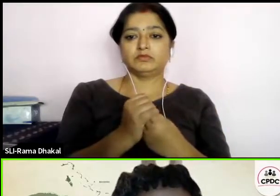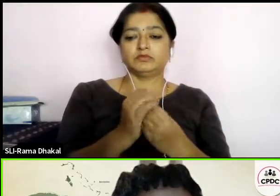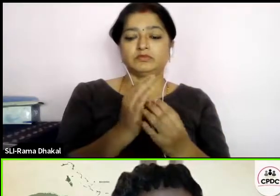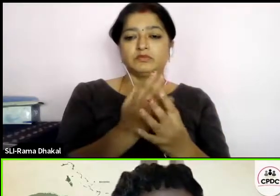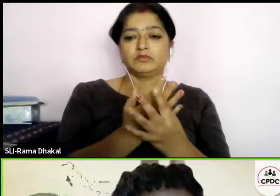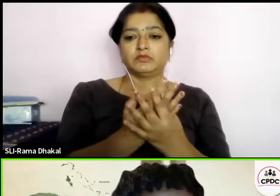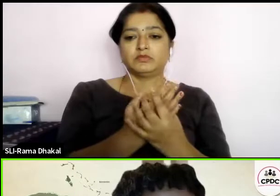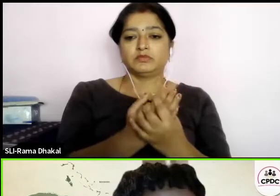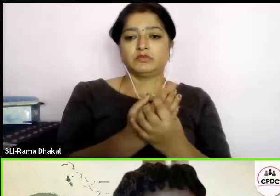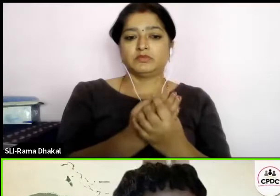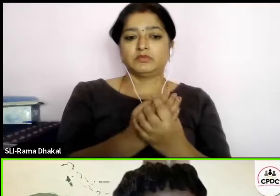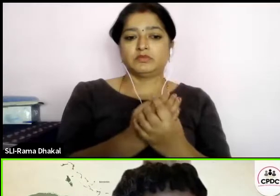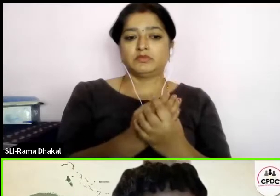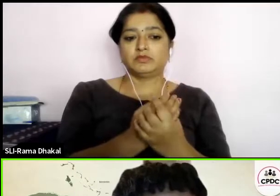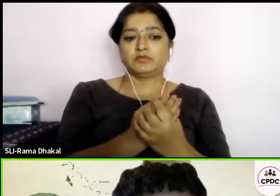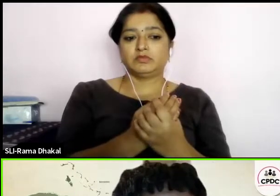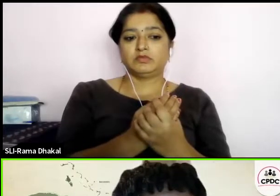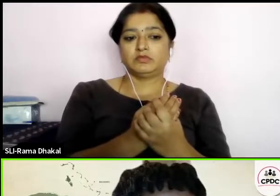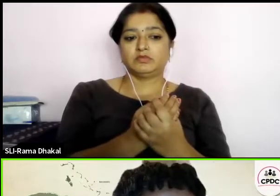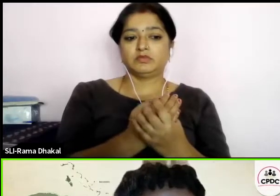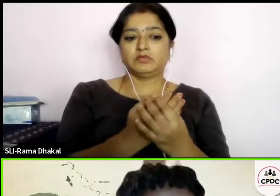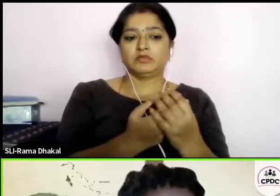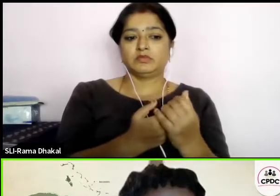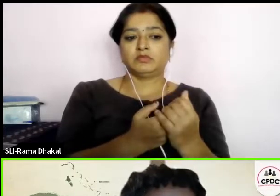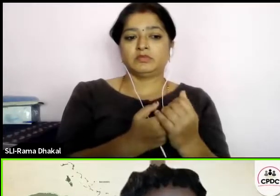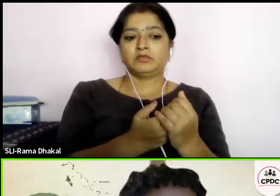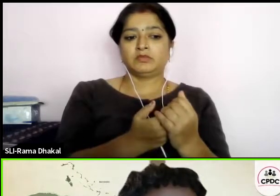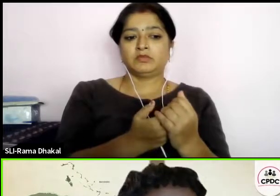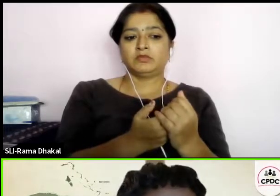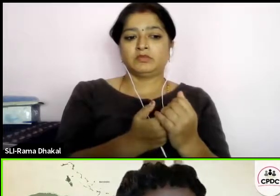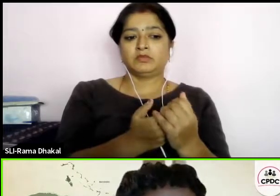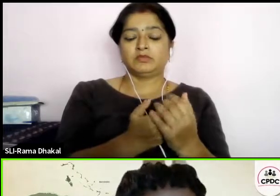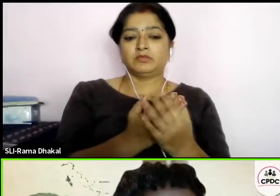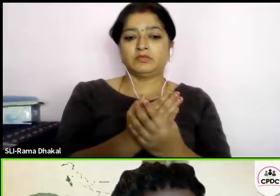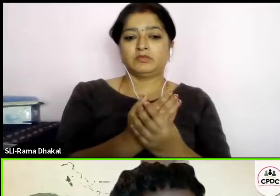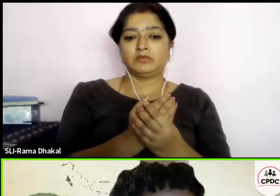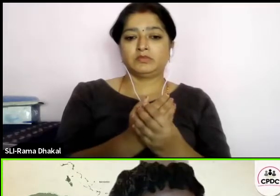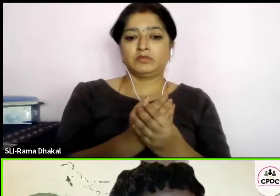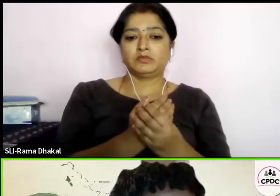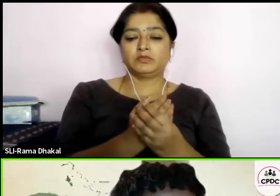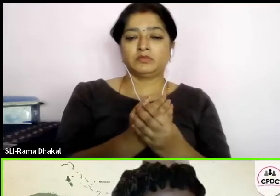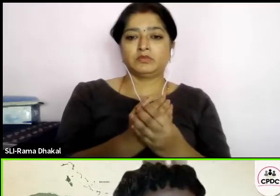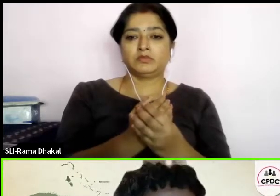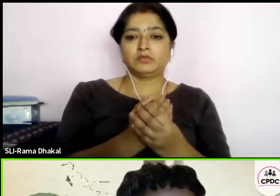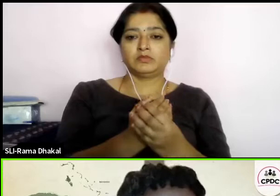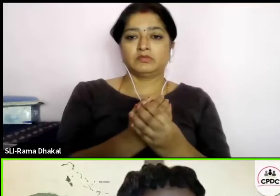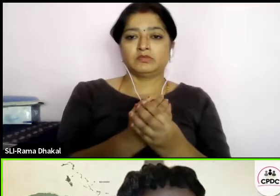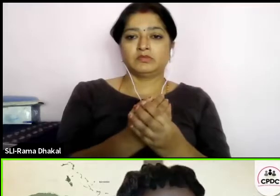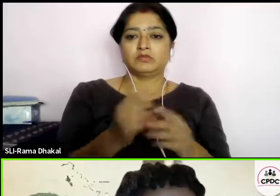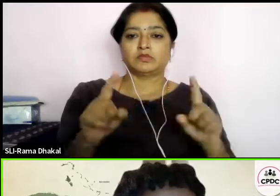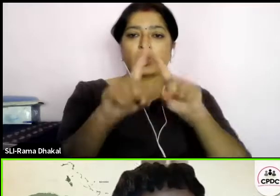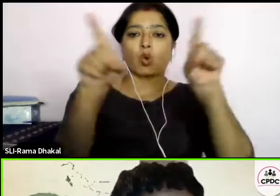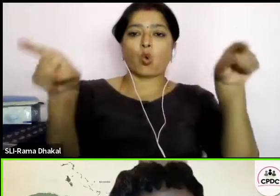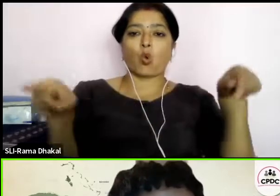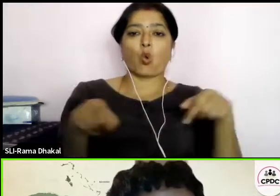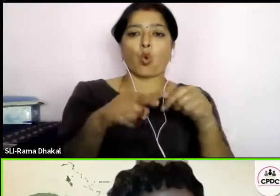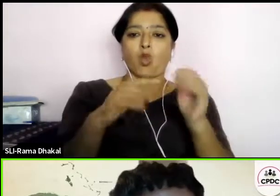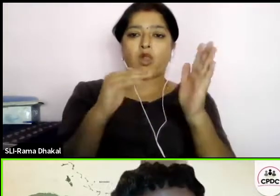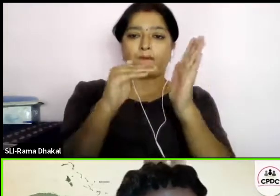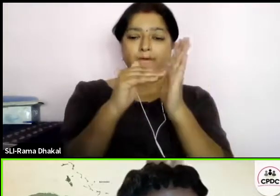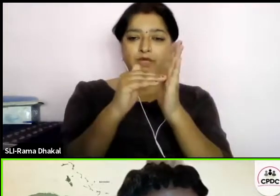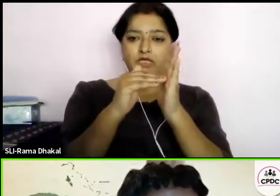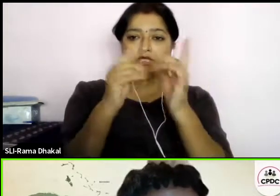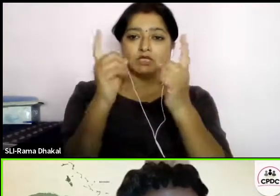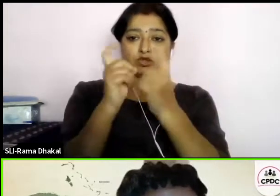platforms to have the roundtable discussions fully being online, doing the online policy magazines and stuff instead of being on the